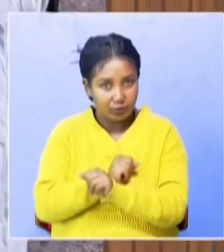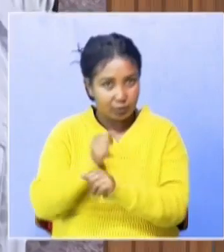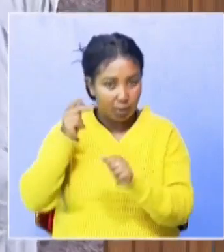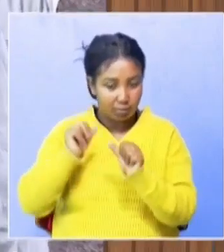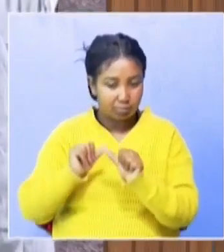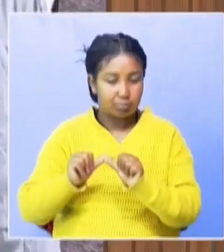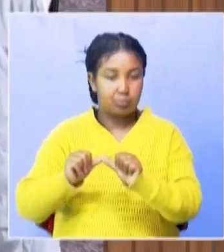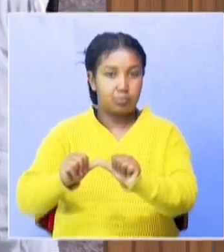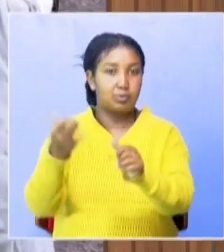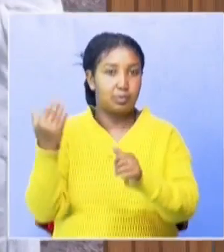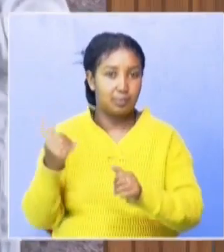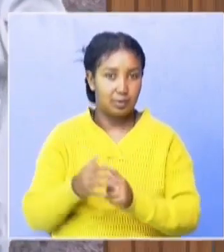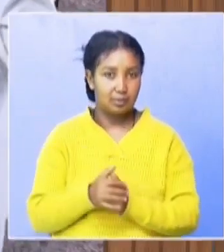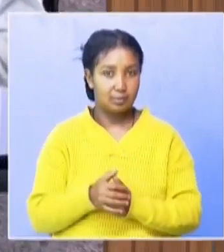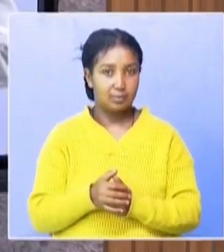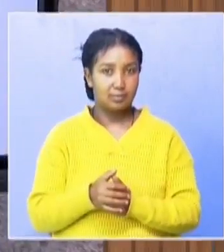ongoing.